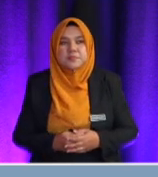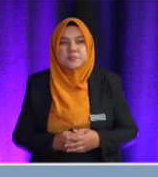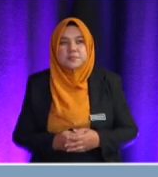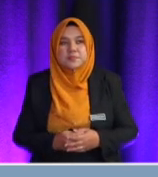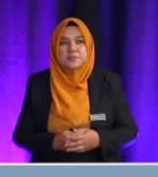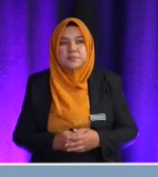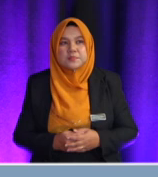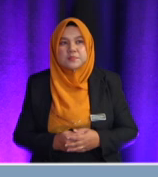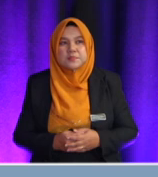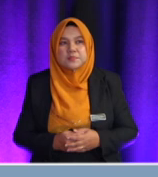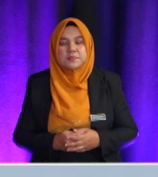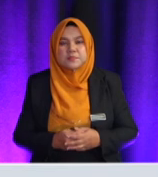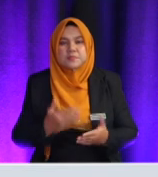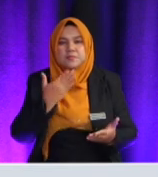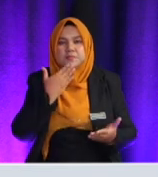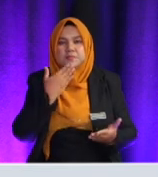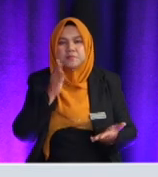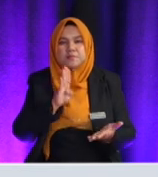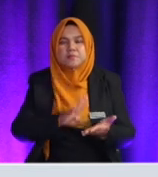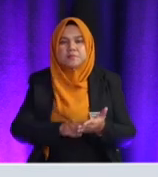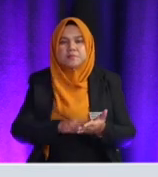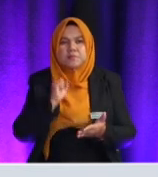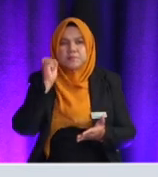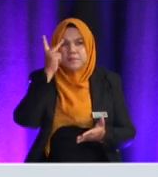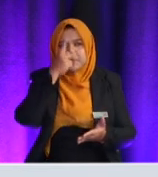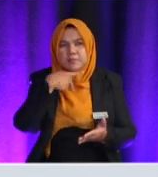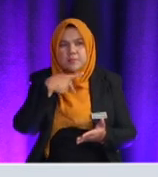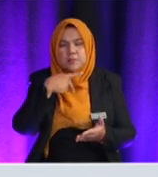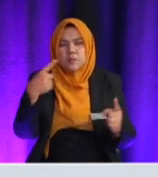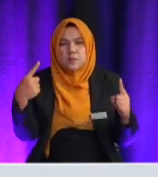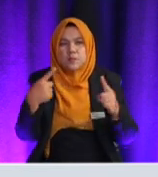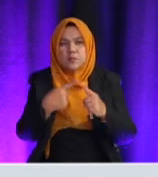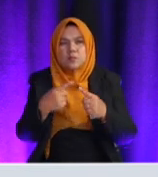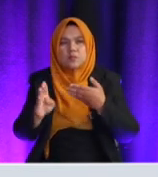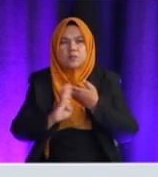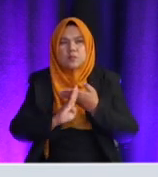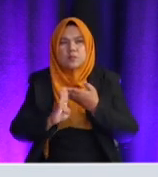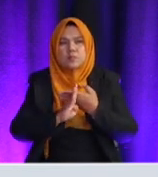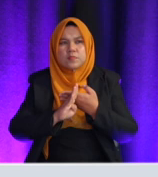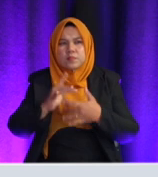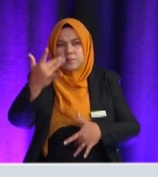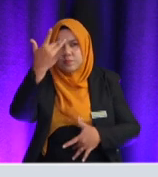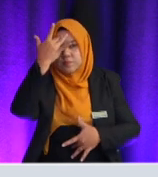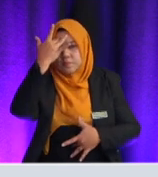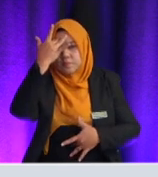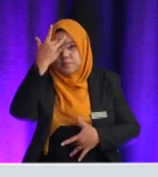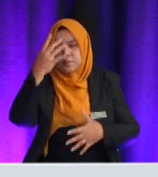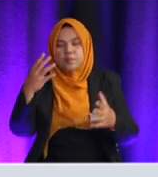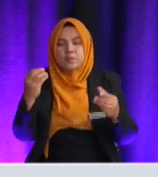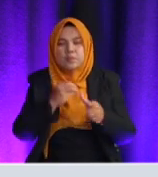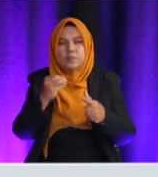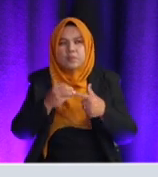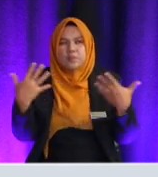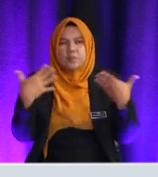clue here is unkind behavior to harm, hurt or frighten